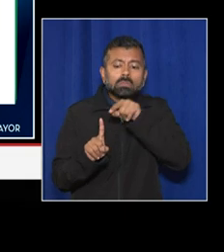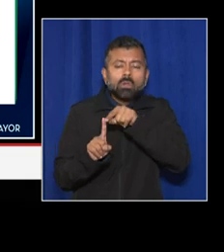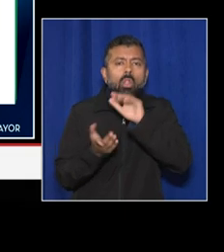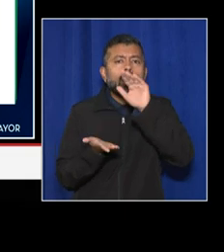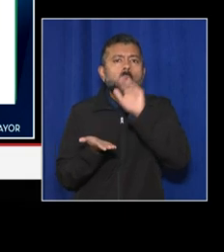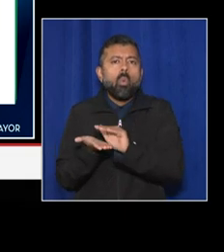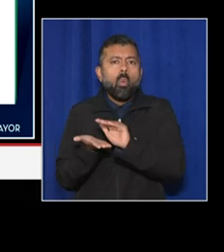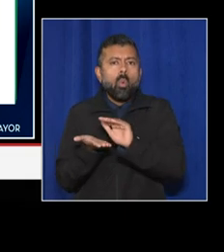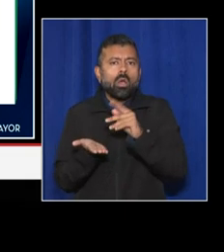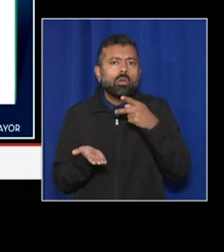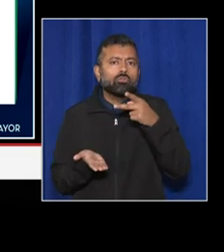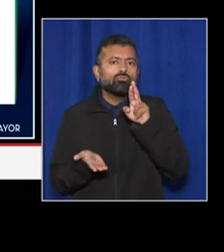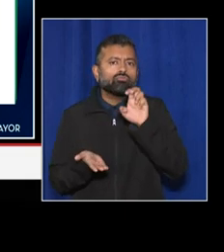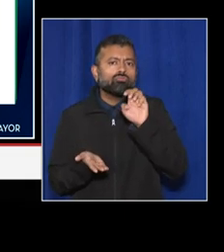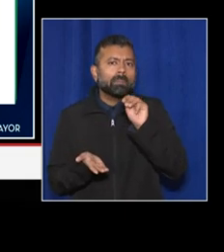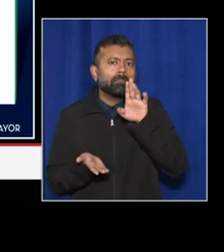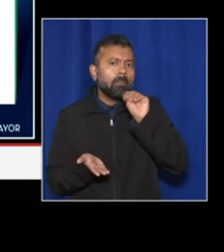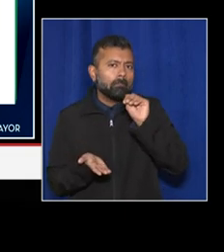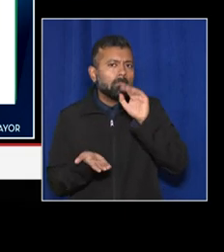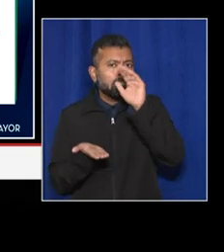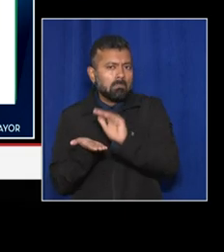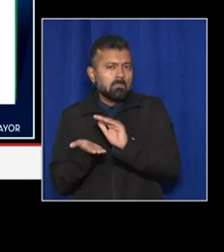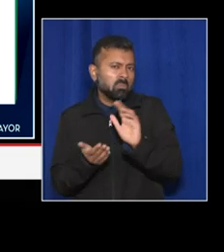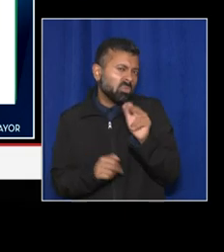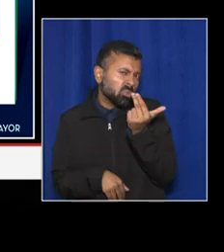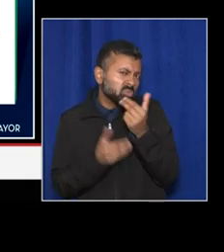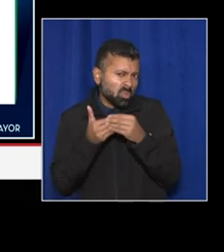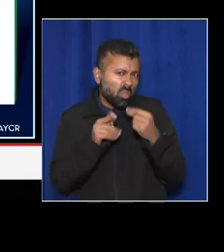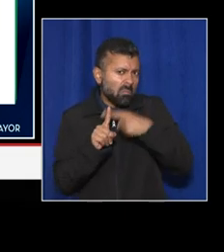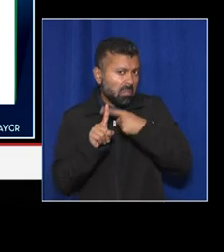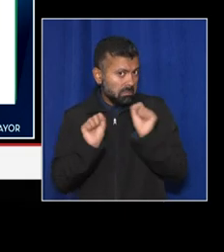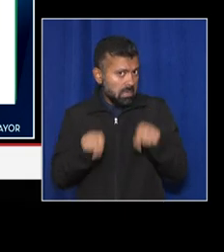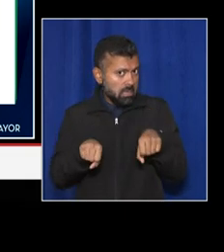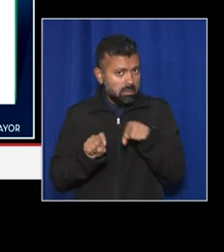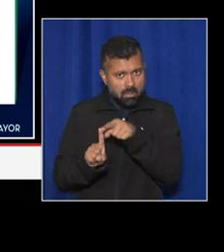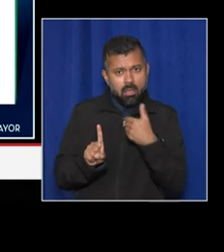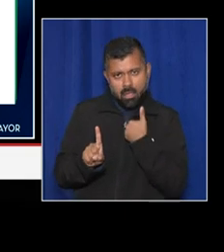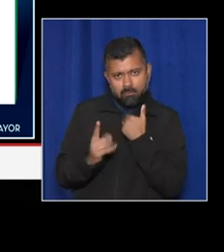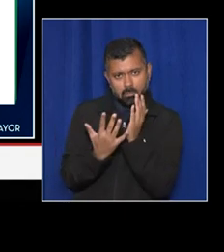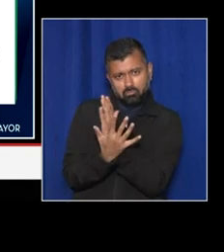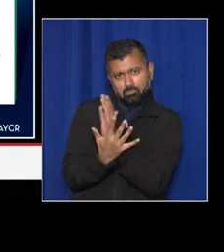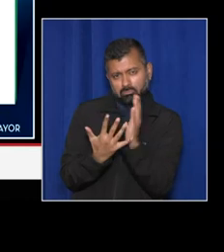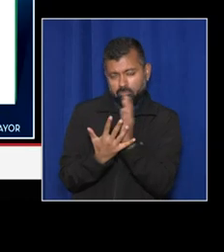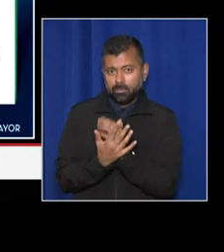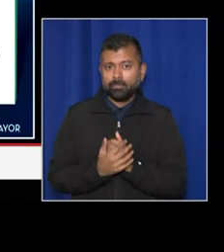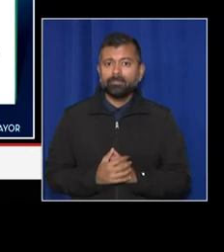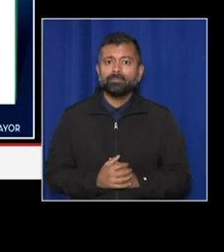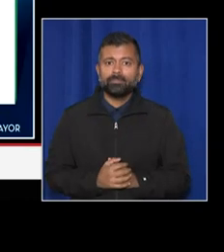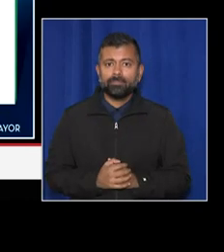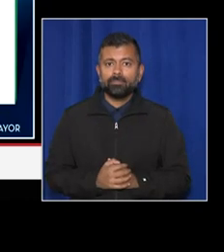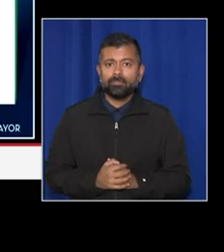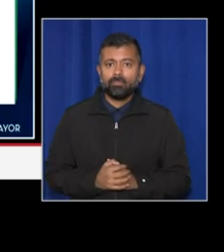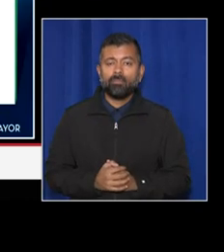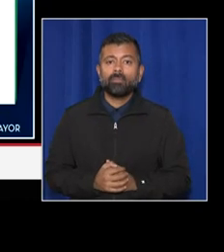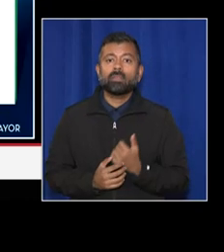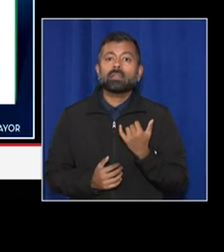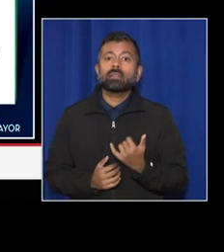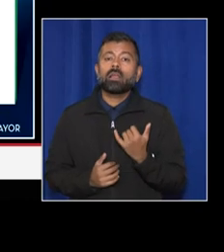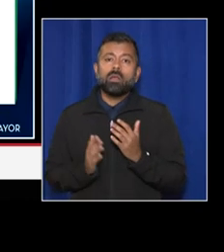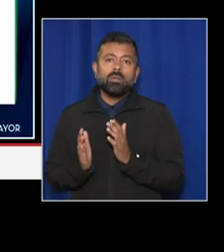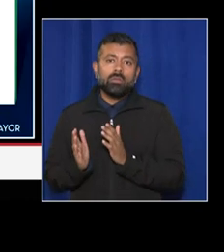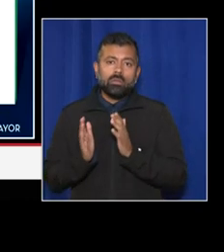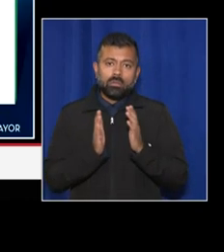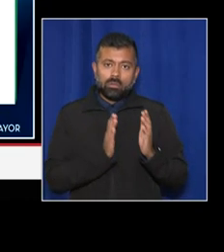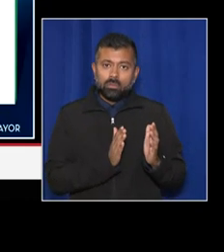believe it will be based on an impending job change. The next area is around foreclosure prevention. We know that the break